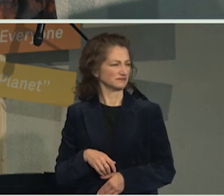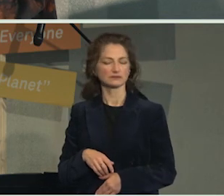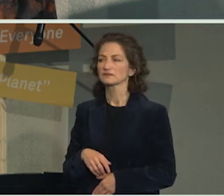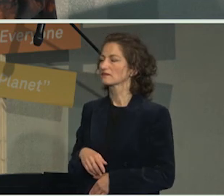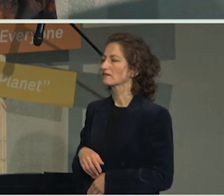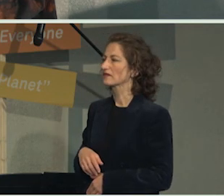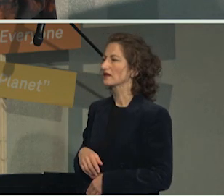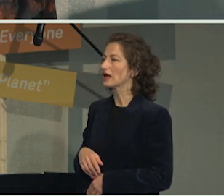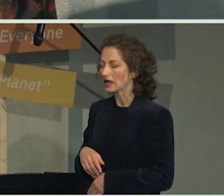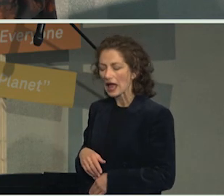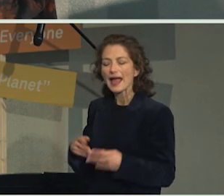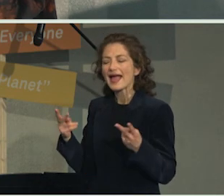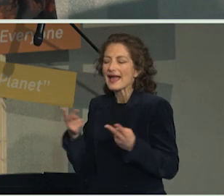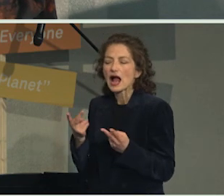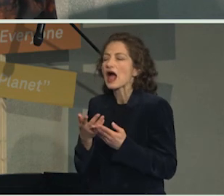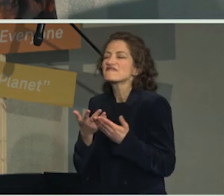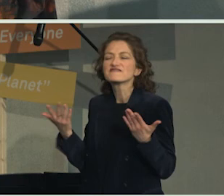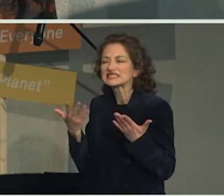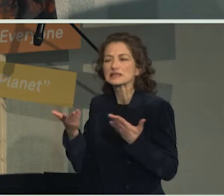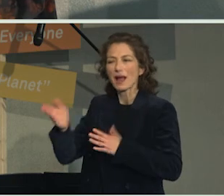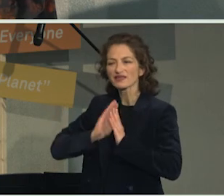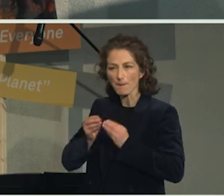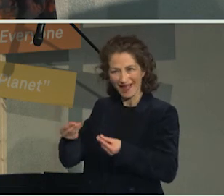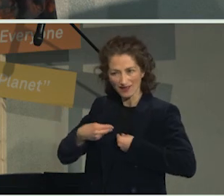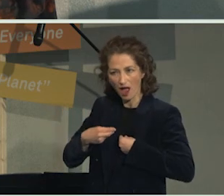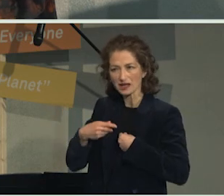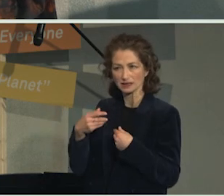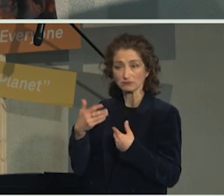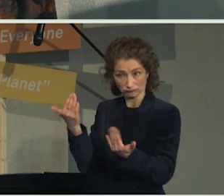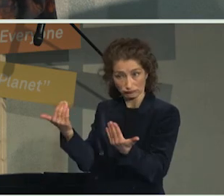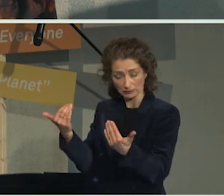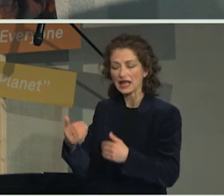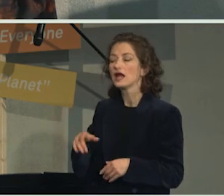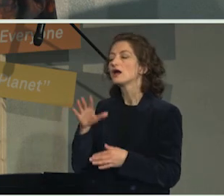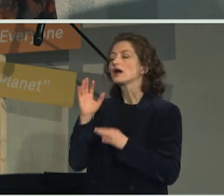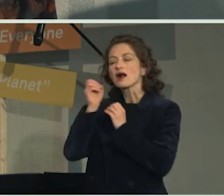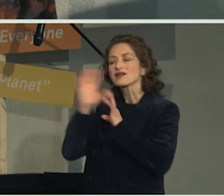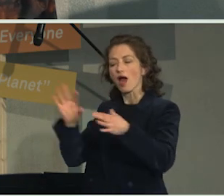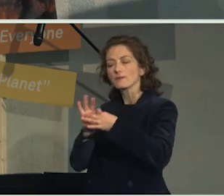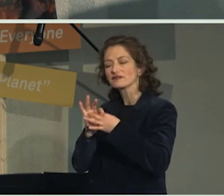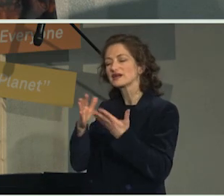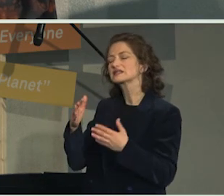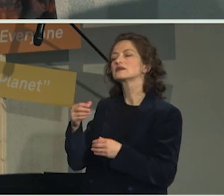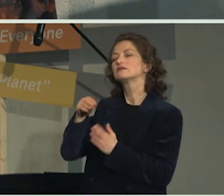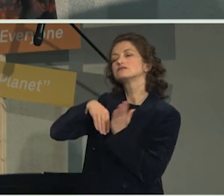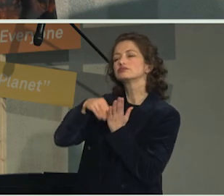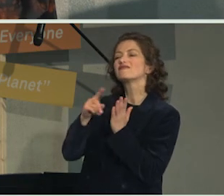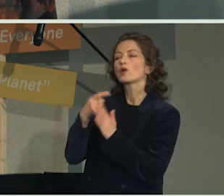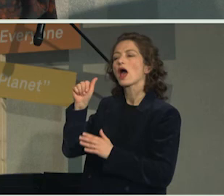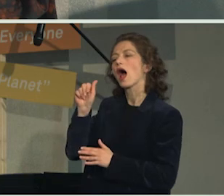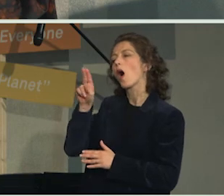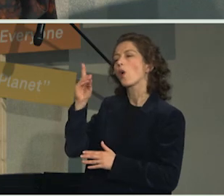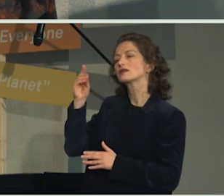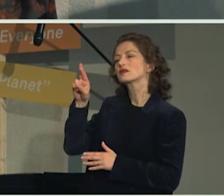any contribution with a clear reference to the works of Audre Lorde, or at least Angela